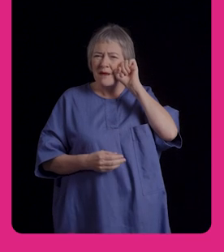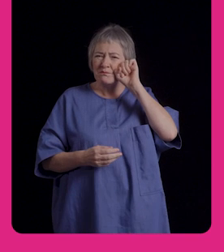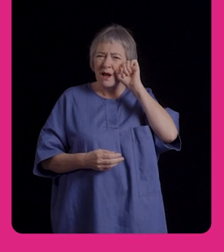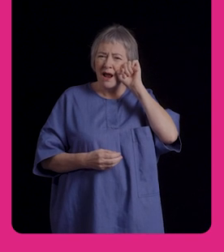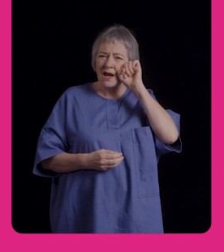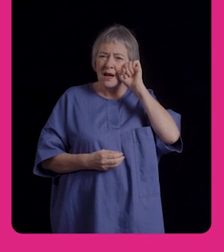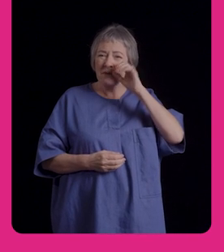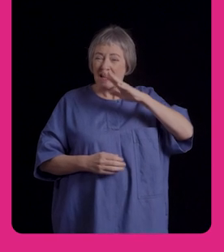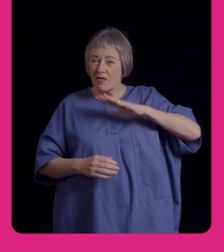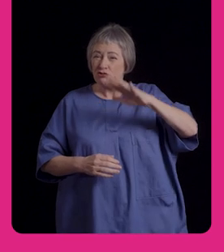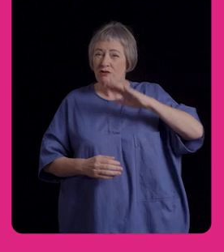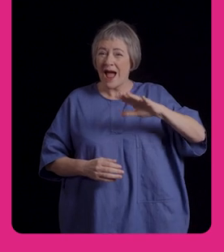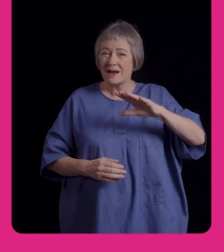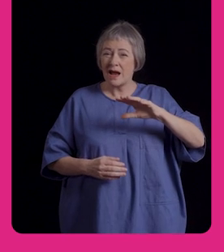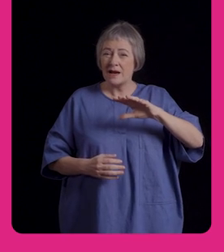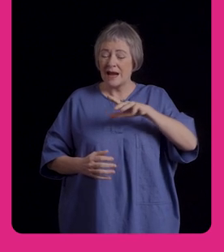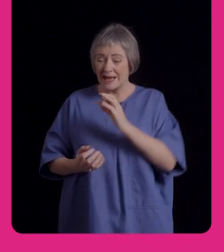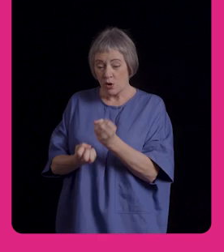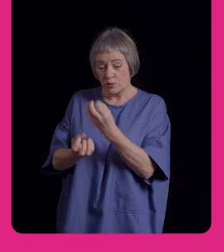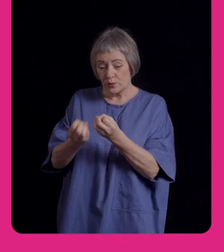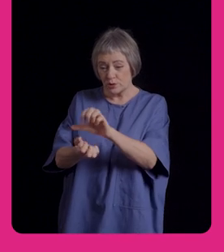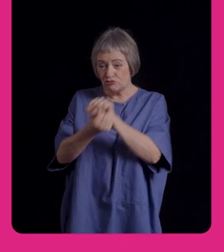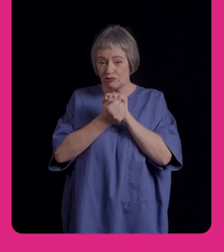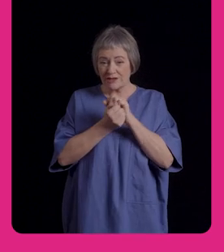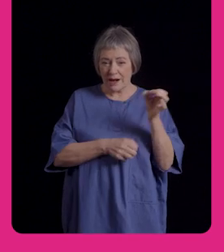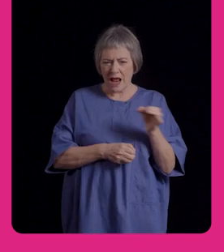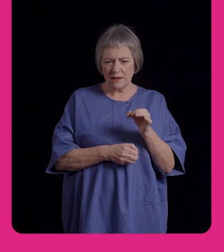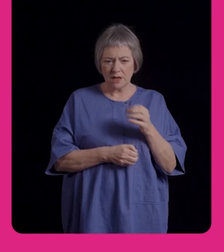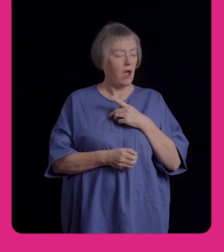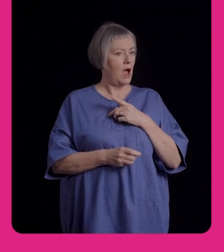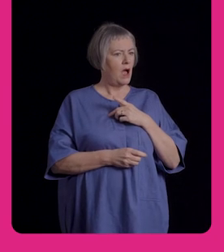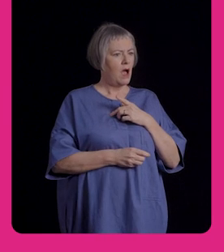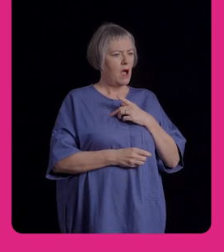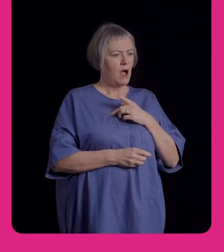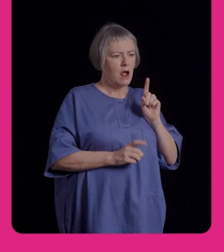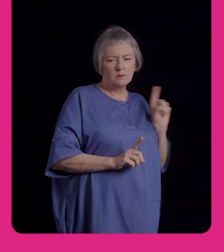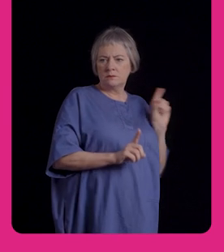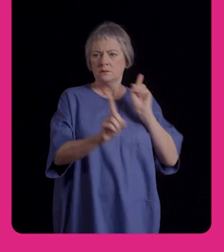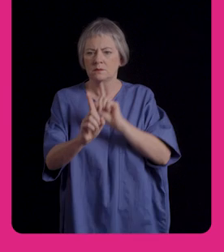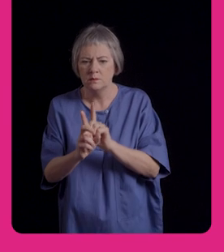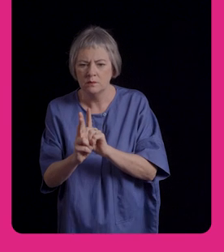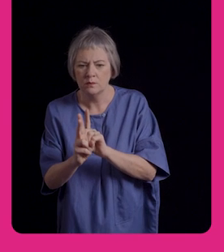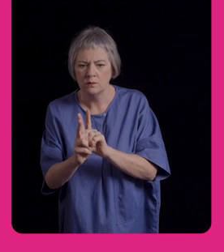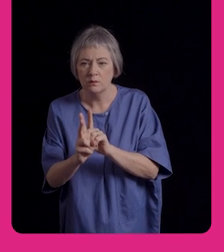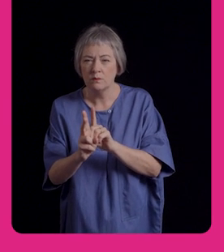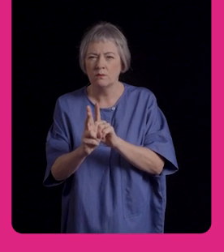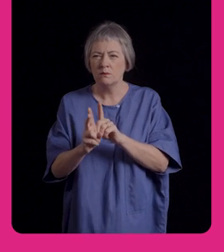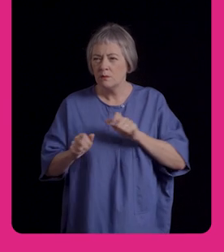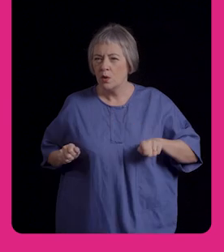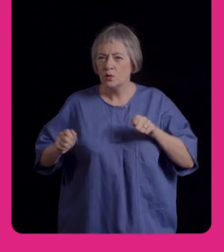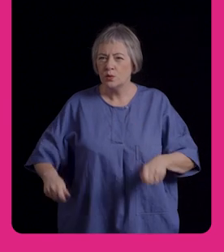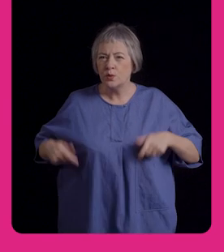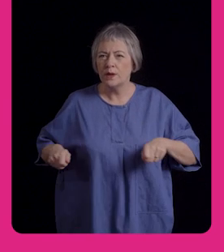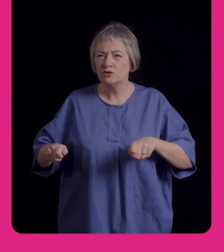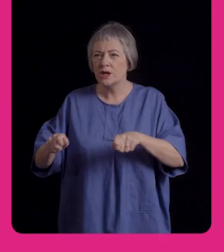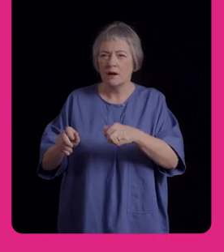being a dragon in Treasure Island." And the shopkeeper's head like snaps up, and they hurry over. They're in a wheelchair, and they steer